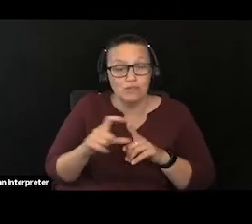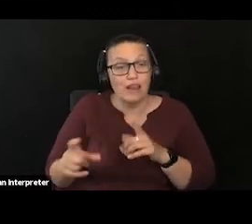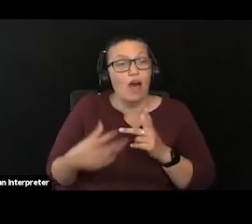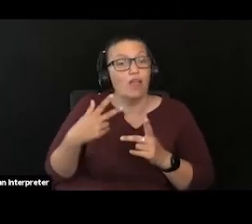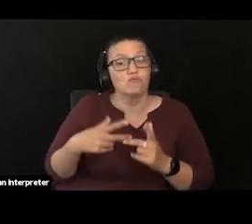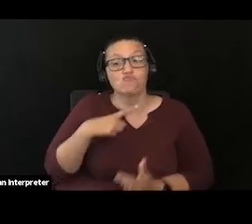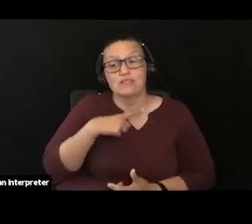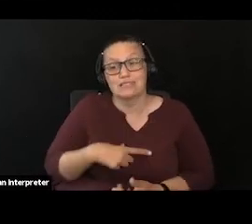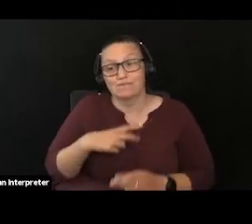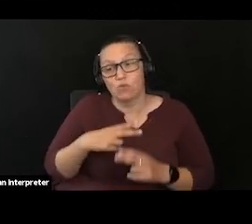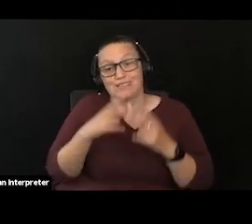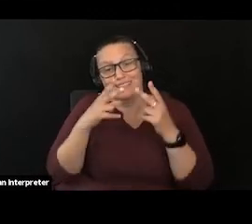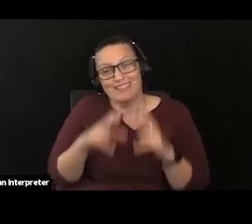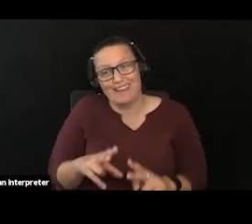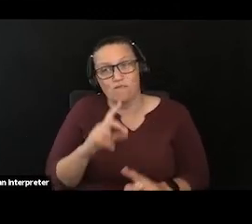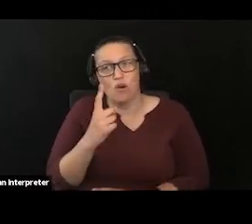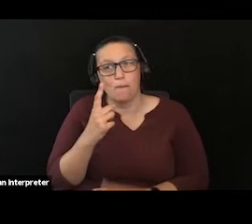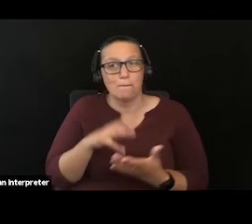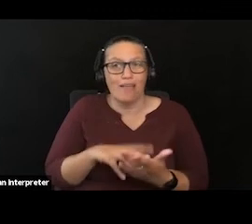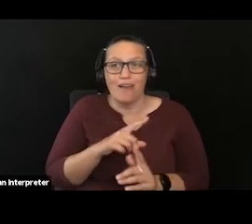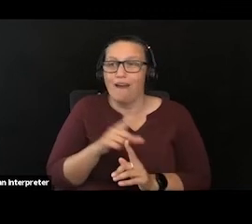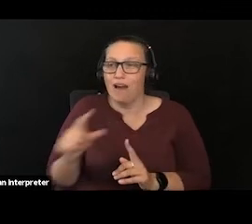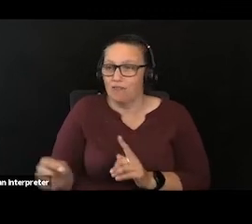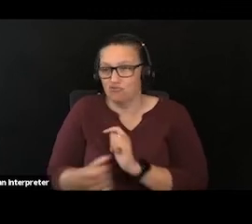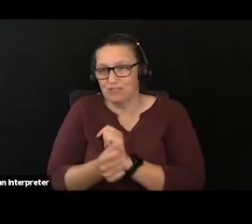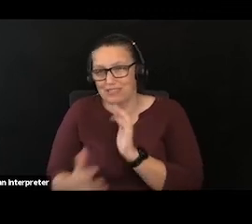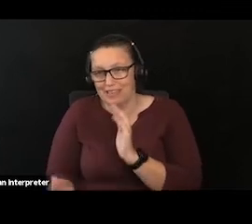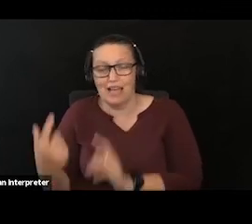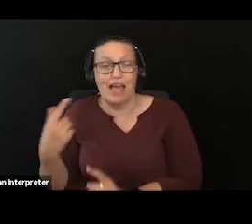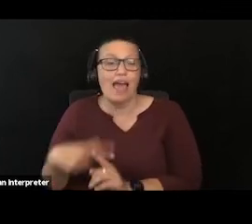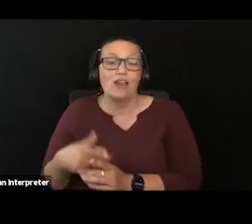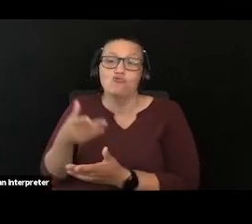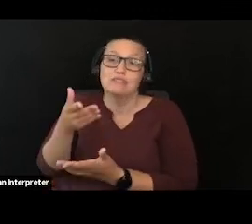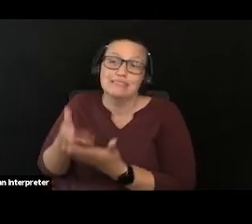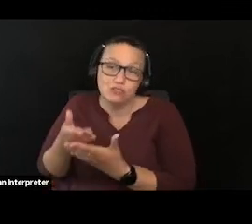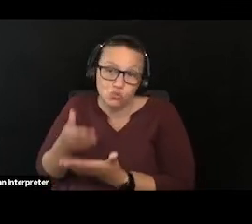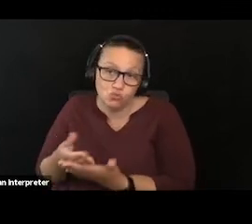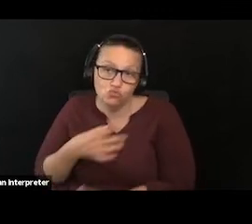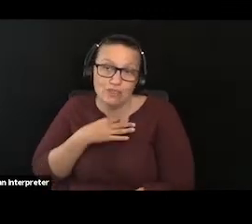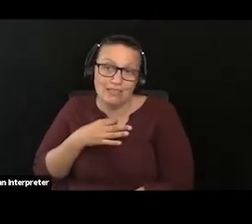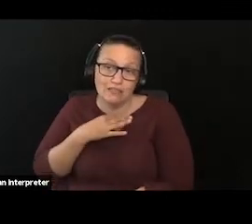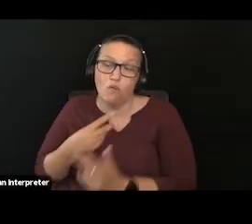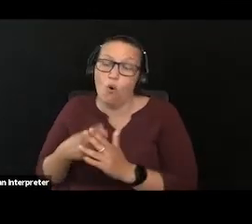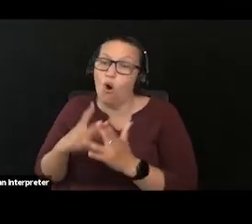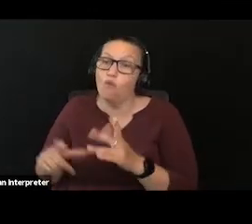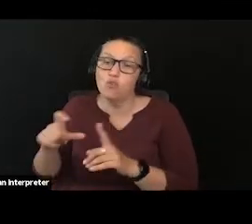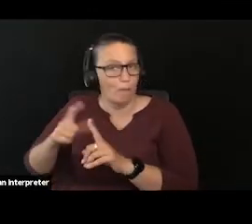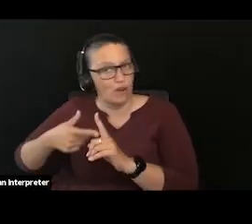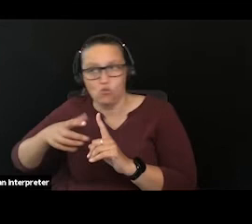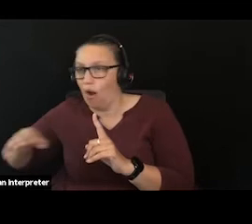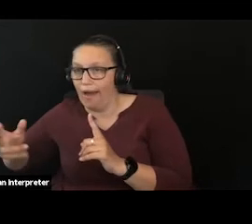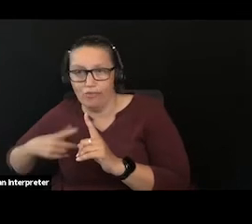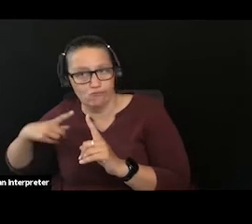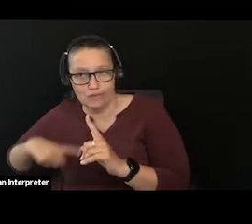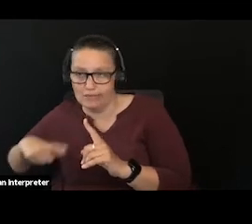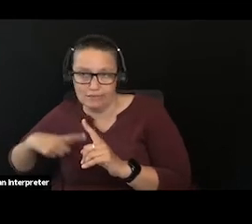month post-release, and a residual risk of overdose, but not other cause mortality in the first 11